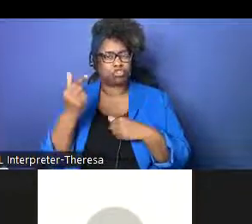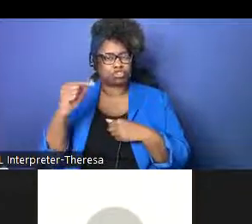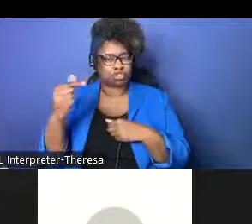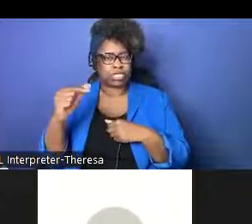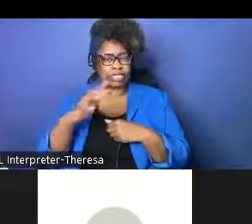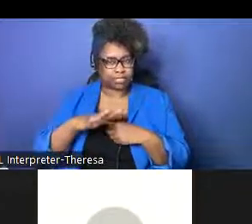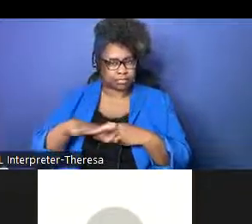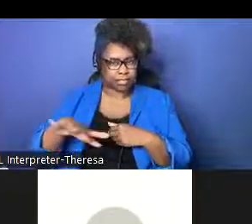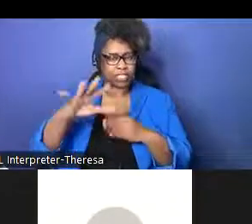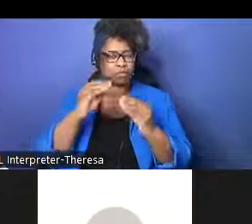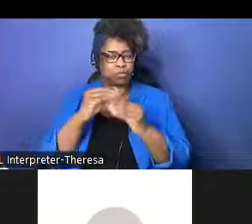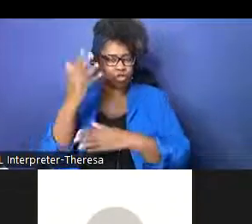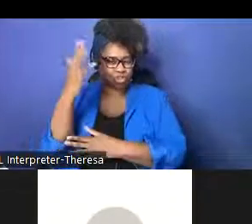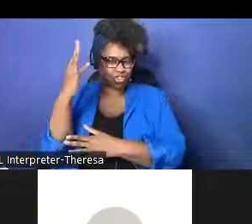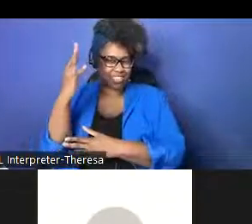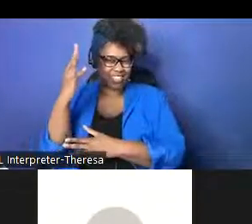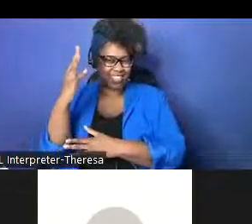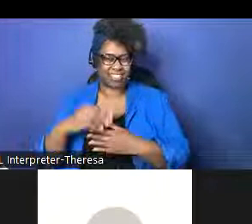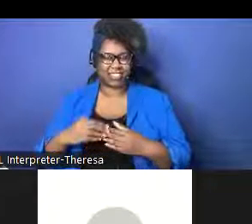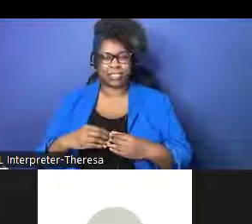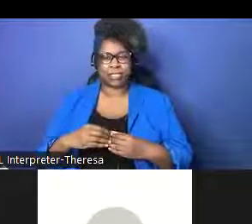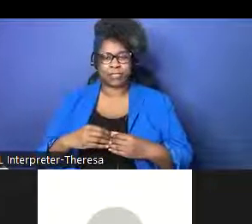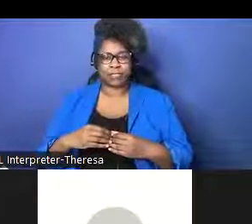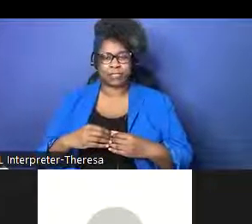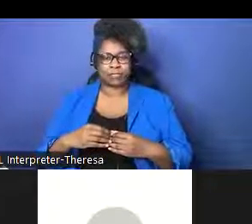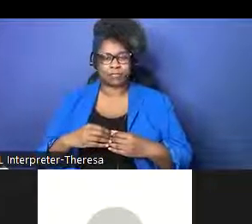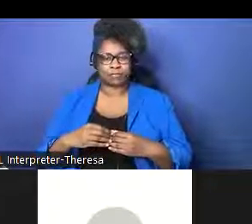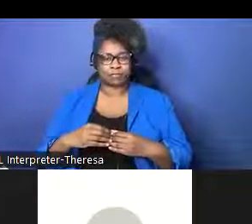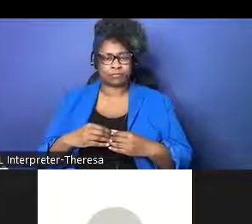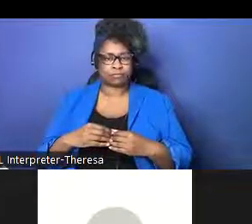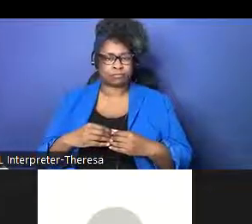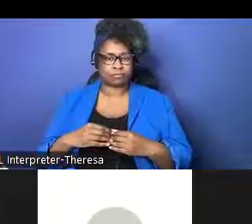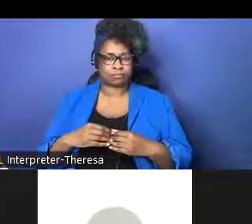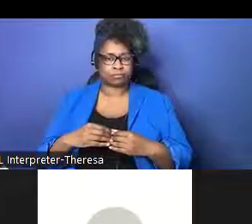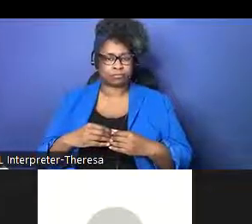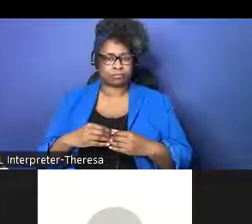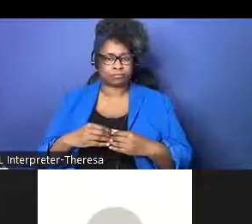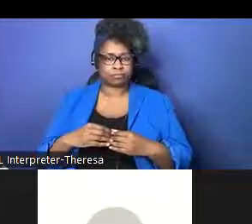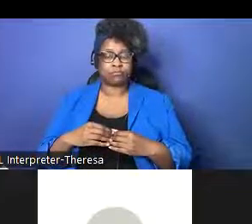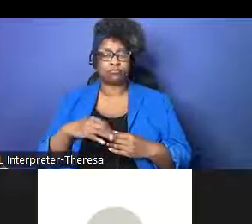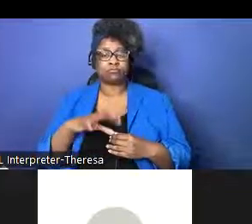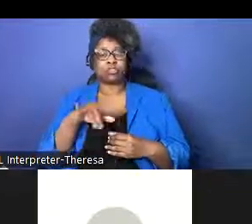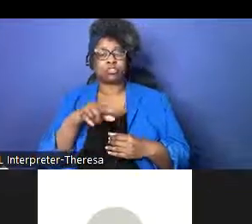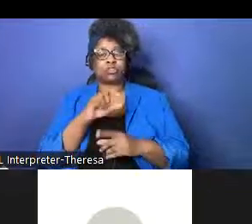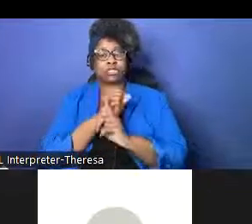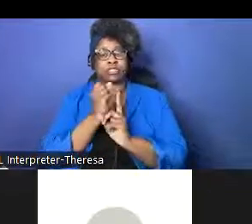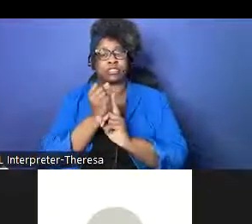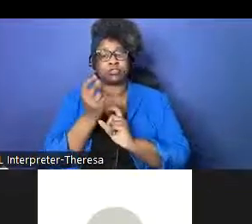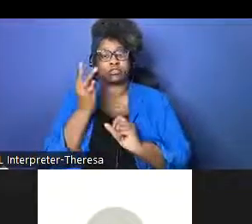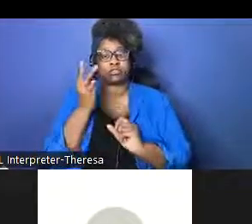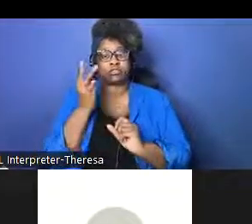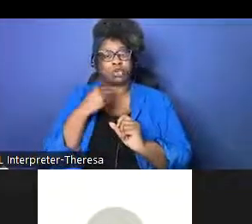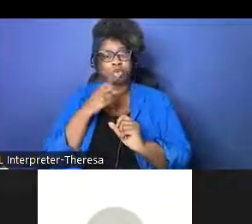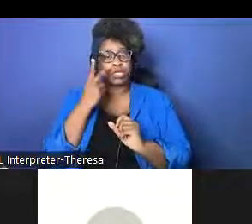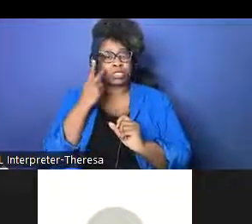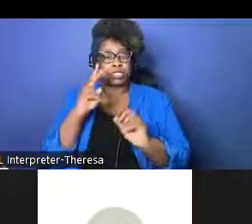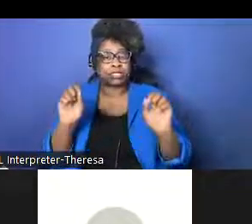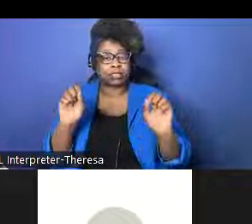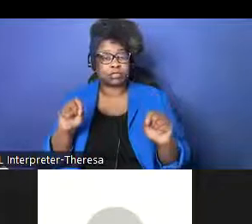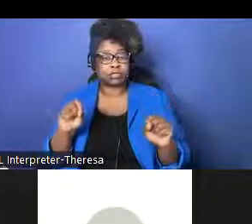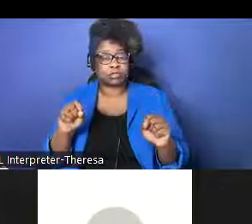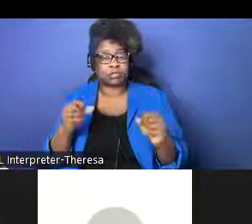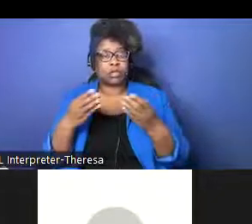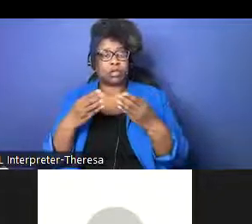more trees, more importantly. So in this scenario, we see the potential through